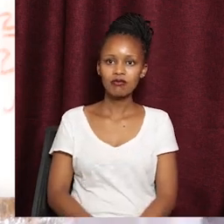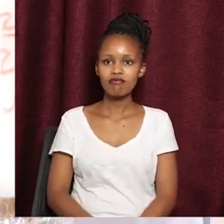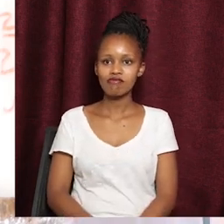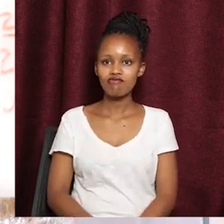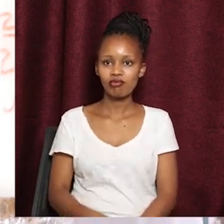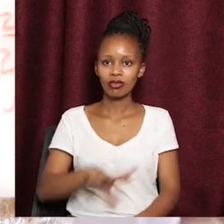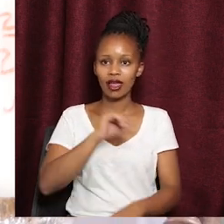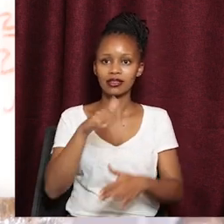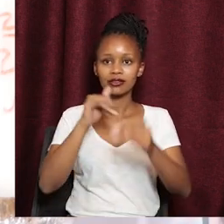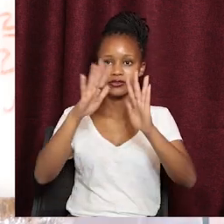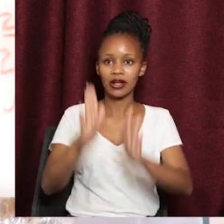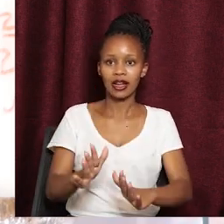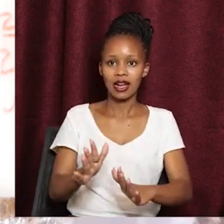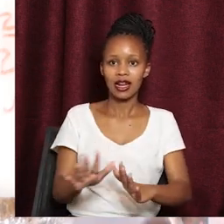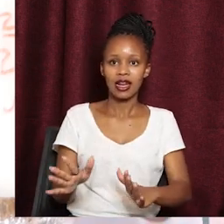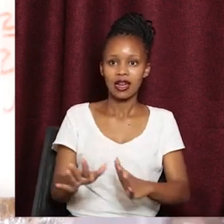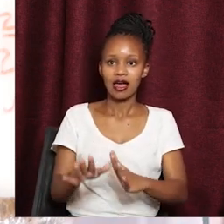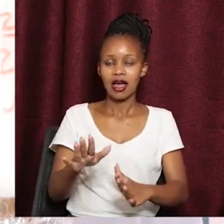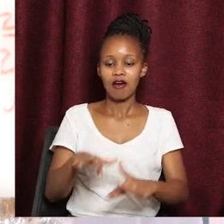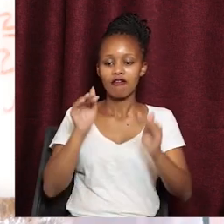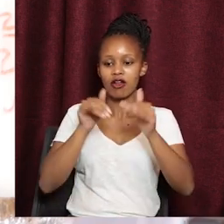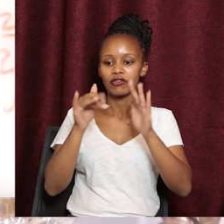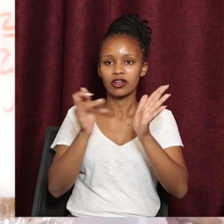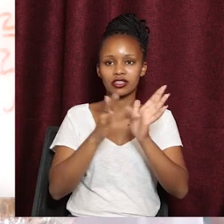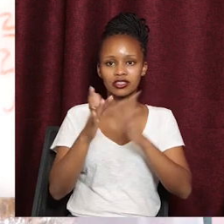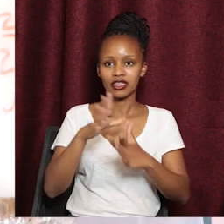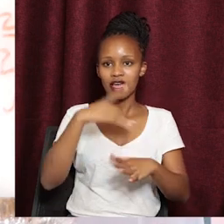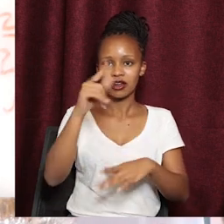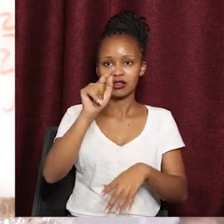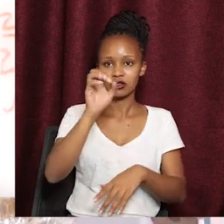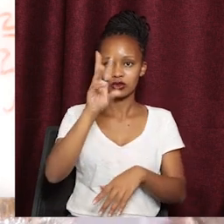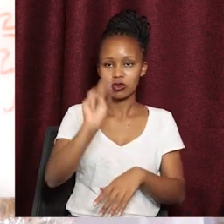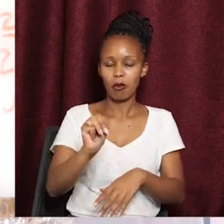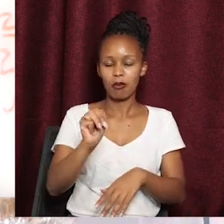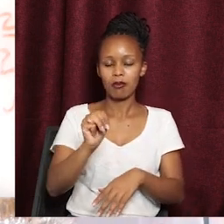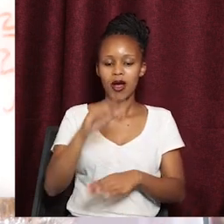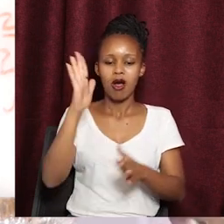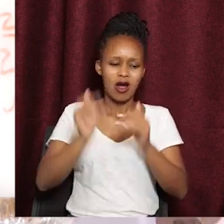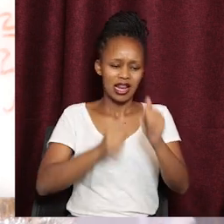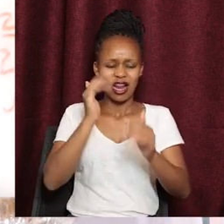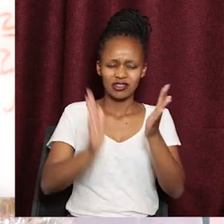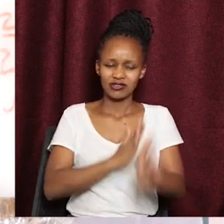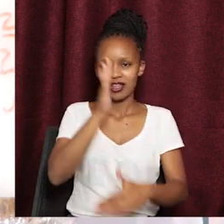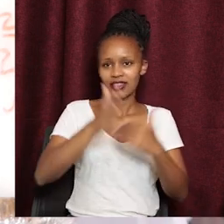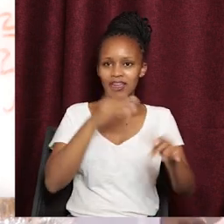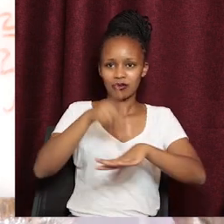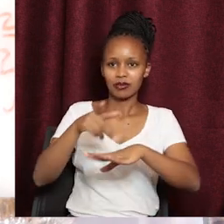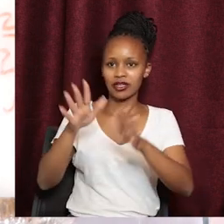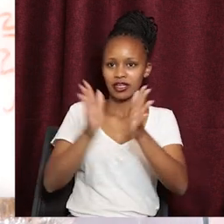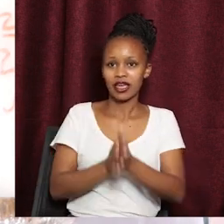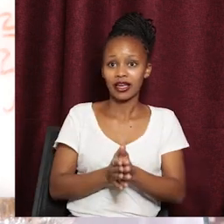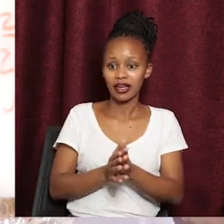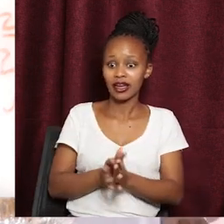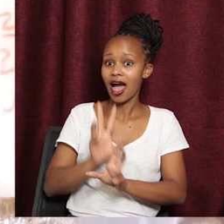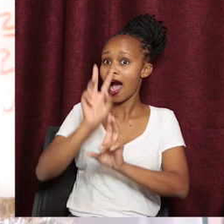but the other disciple outran Peter and reached the tomb first. And